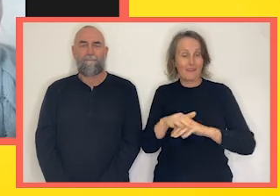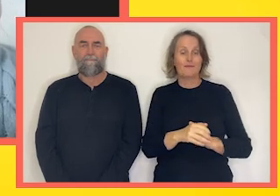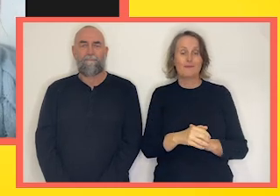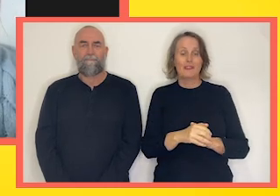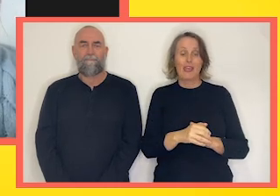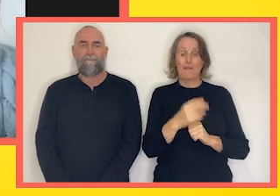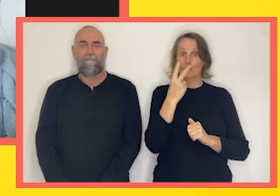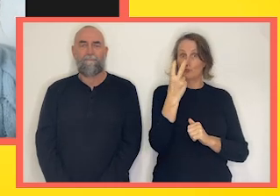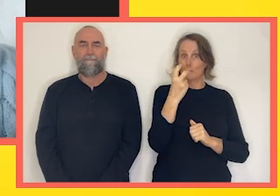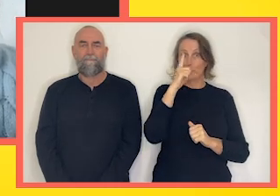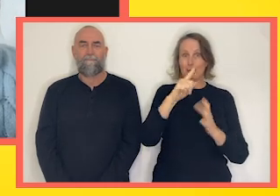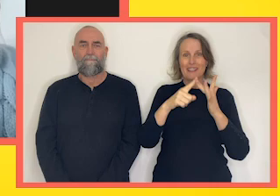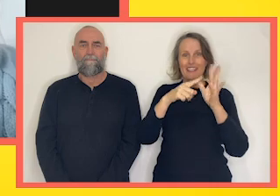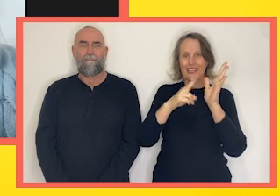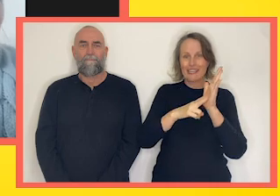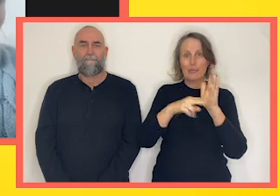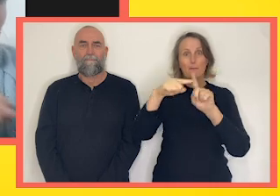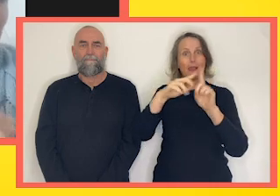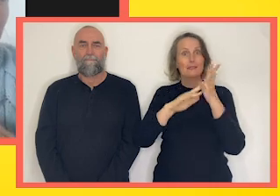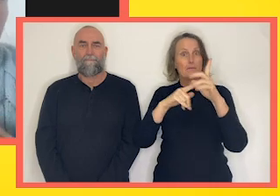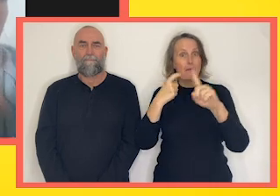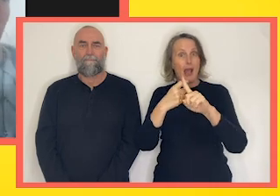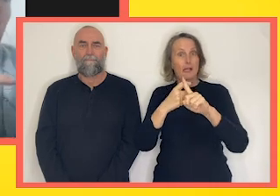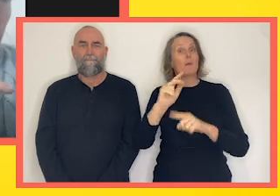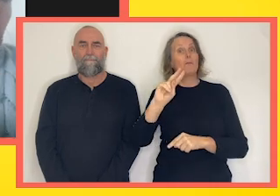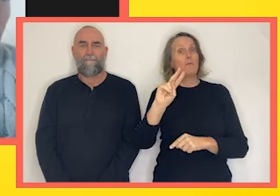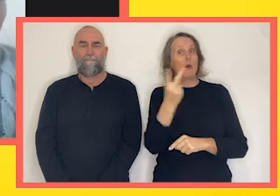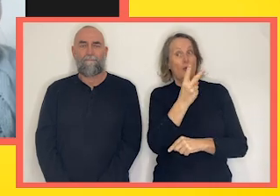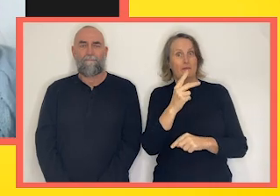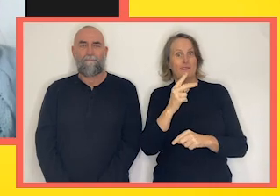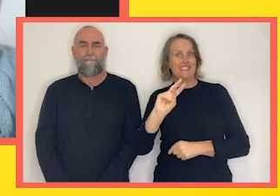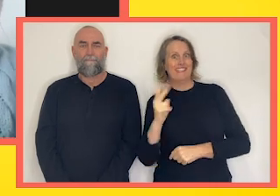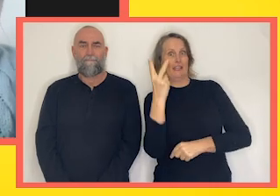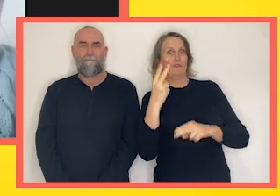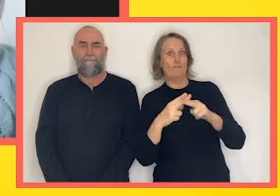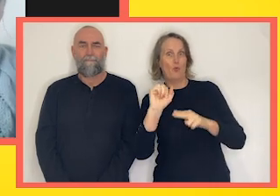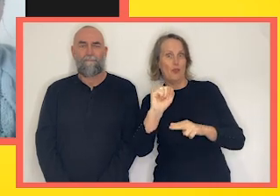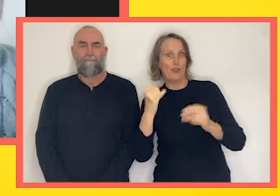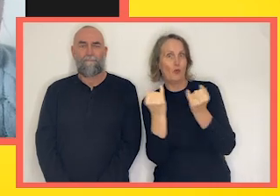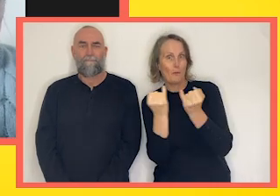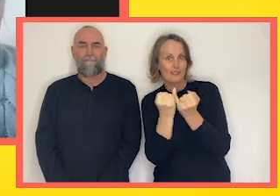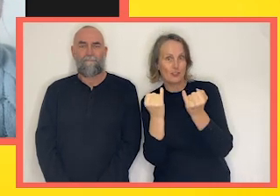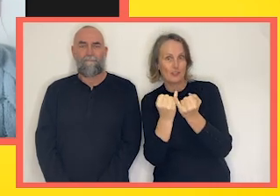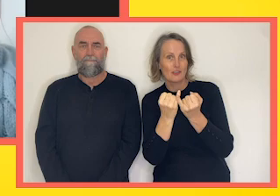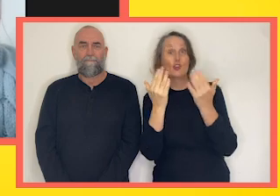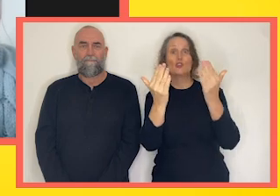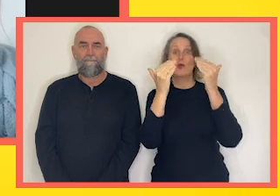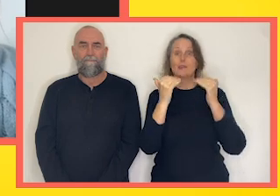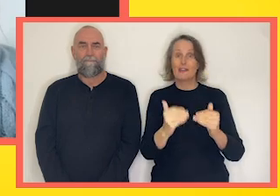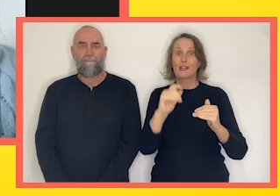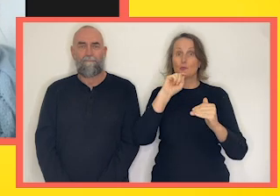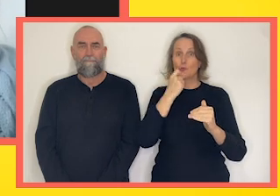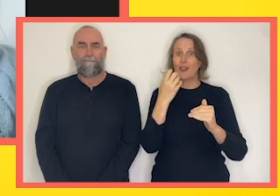Mark Stewart both finished up runner-up in their divisions. And the next stop for them is the Association of Adaptive